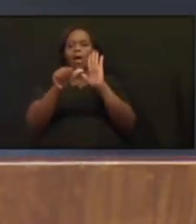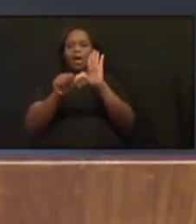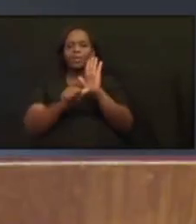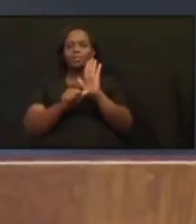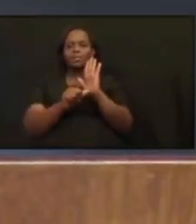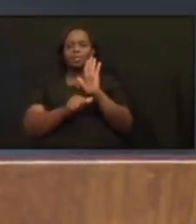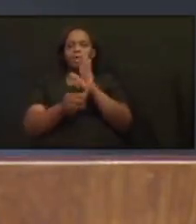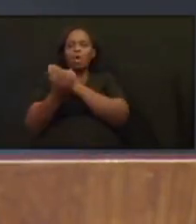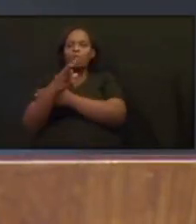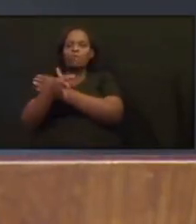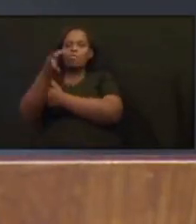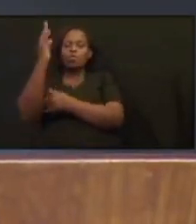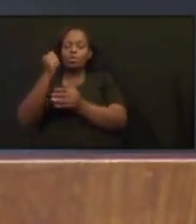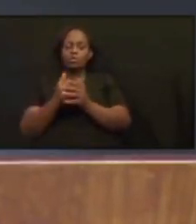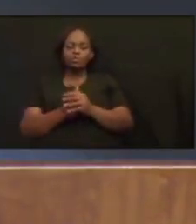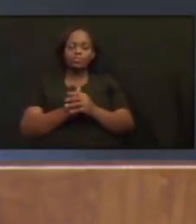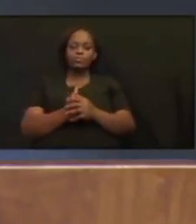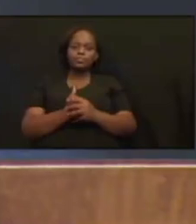are we together?